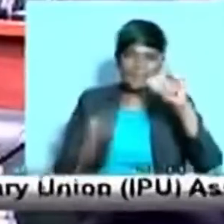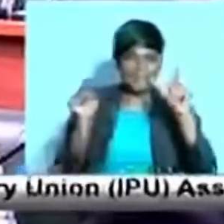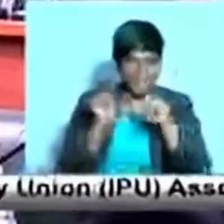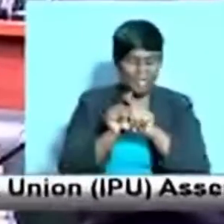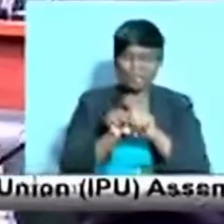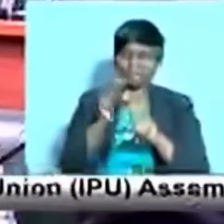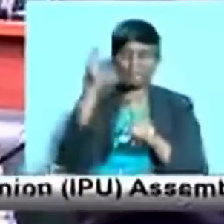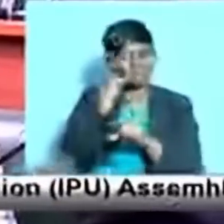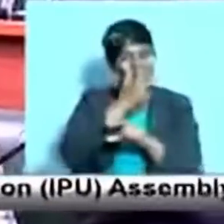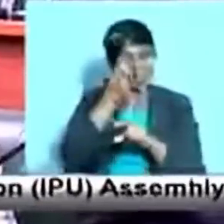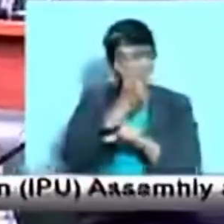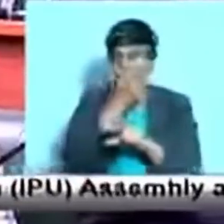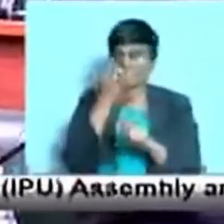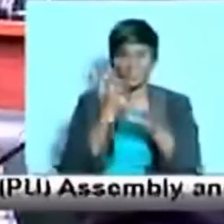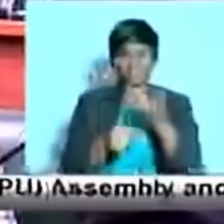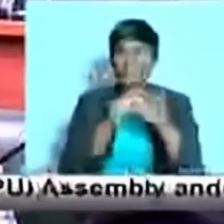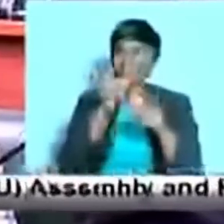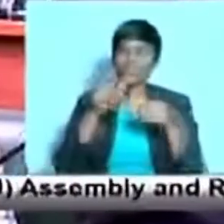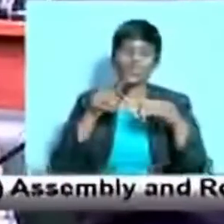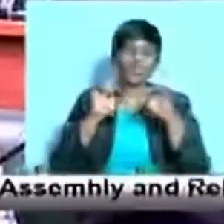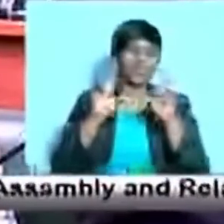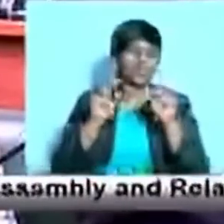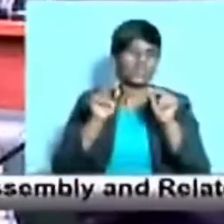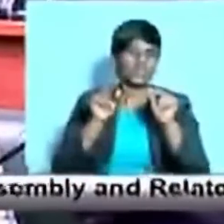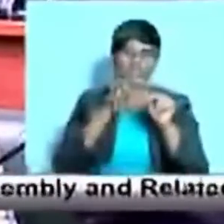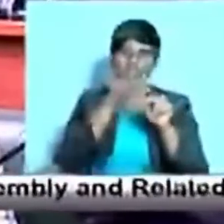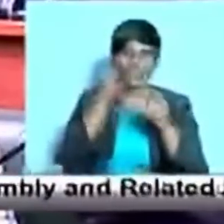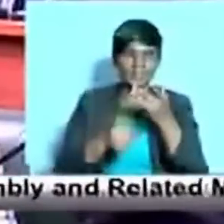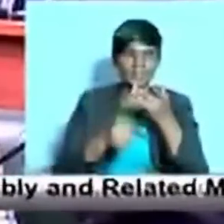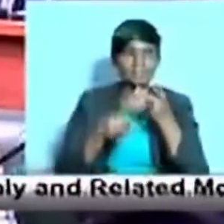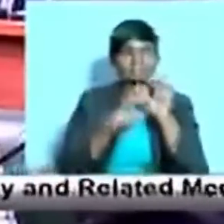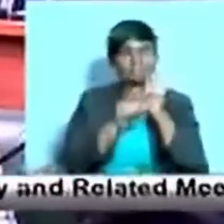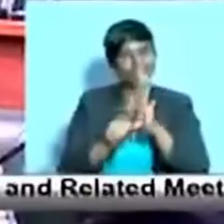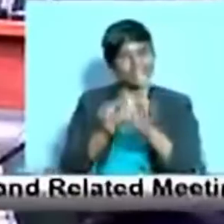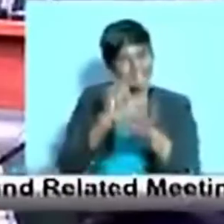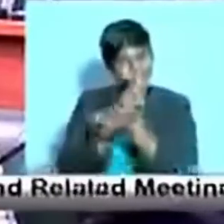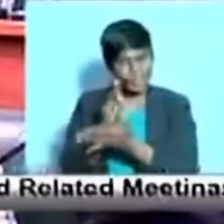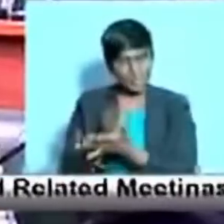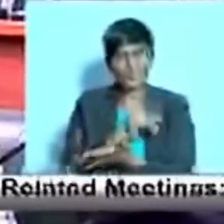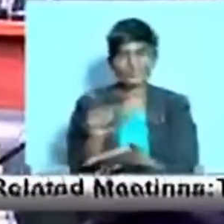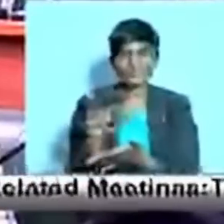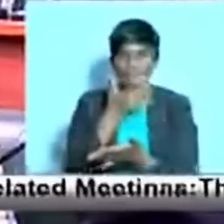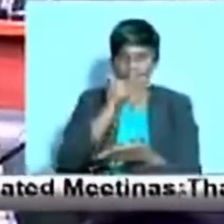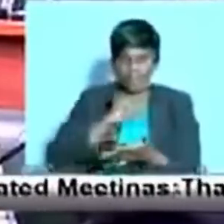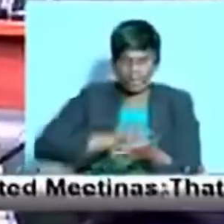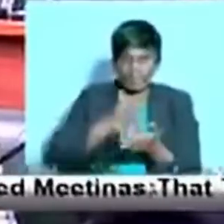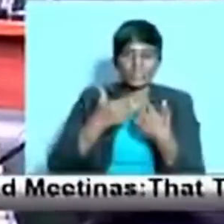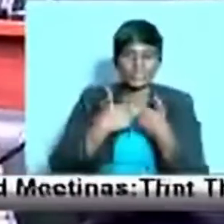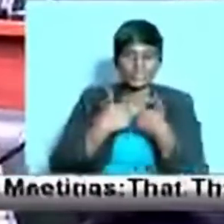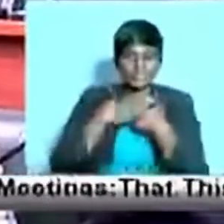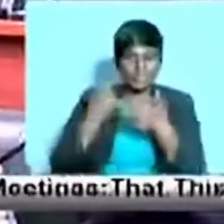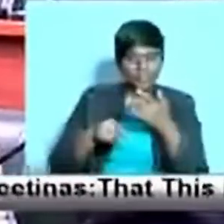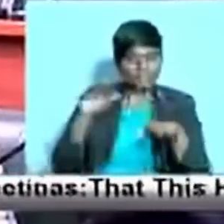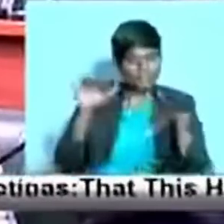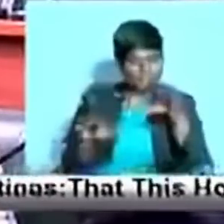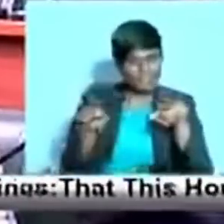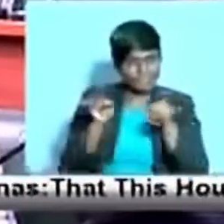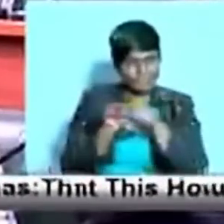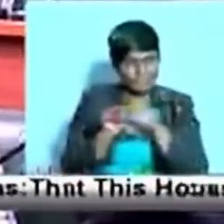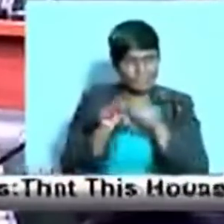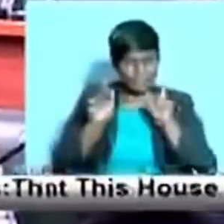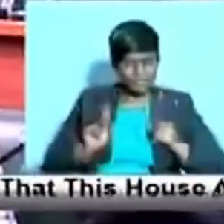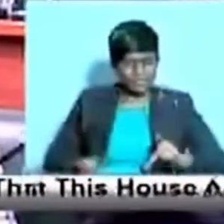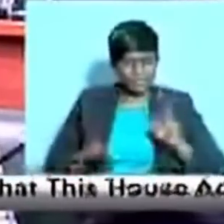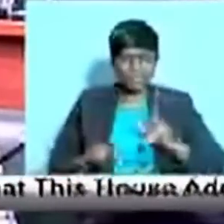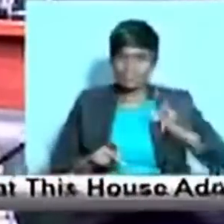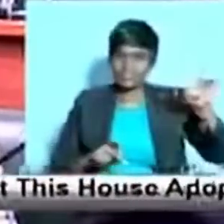pattern. And it shouldn't continue, it should be discouraged. We should have a balance. You'll find the same person went